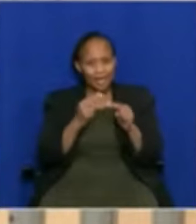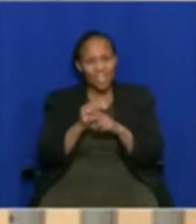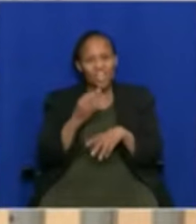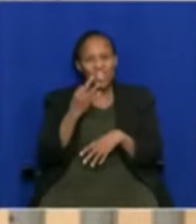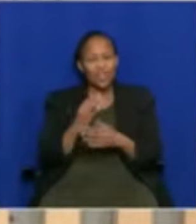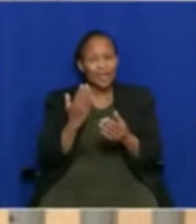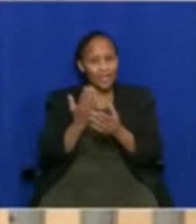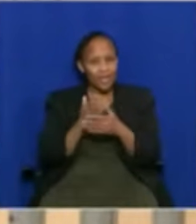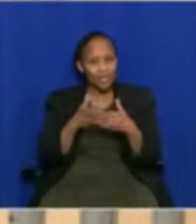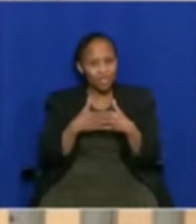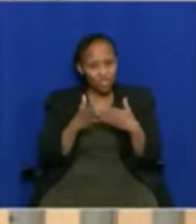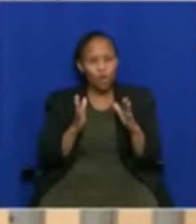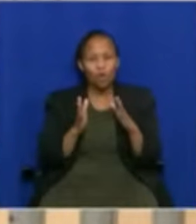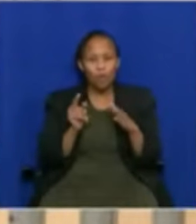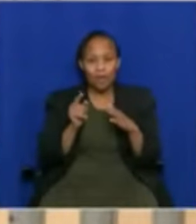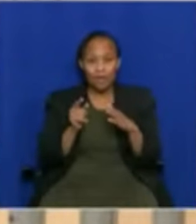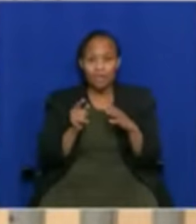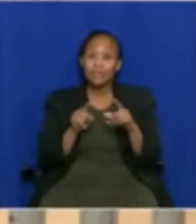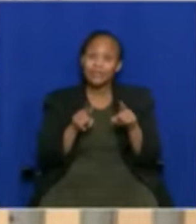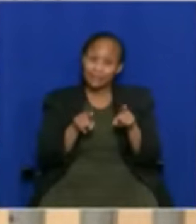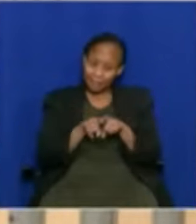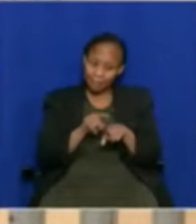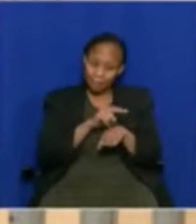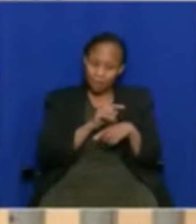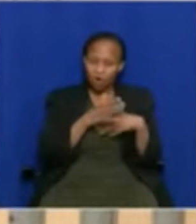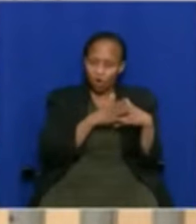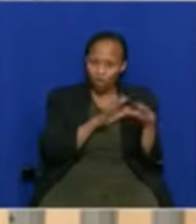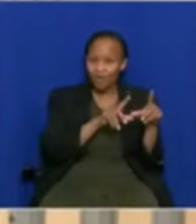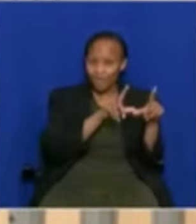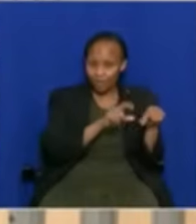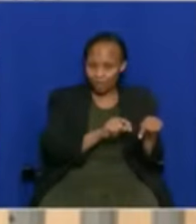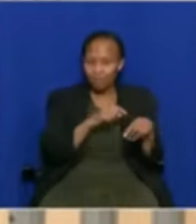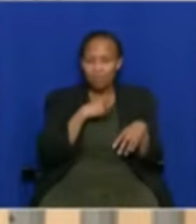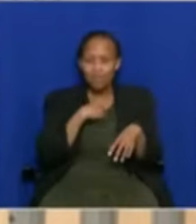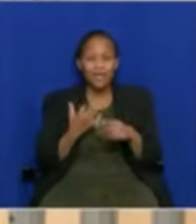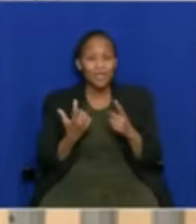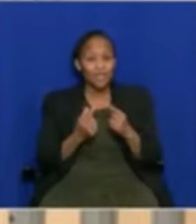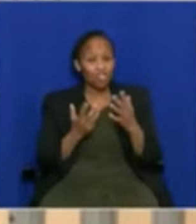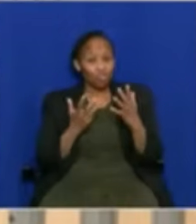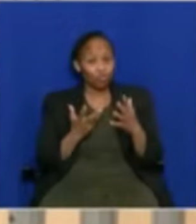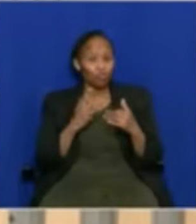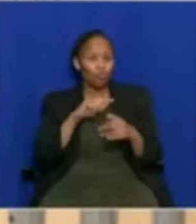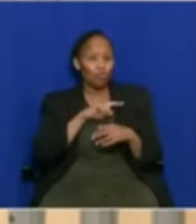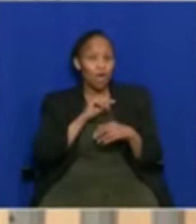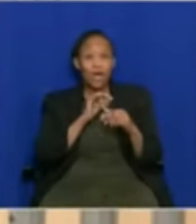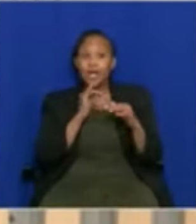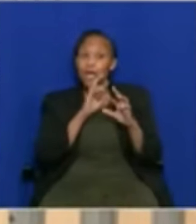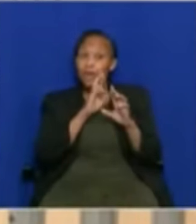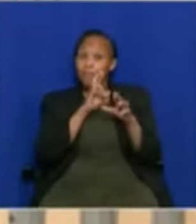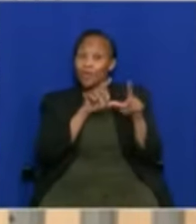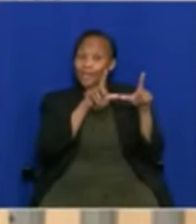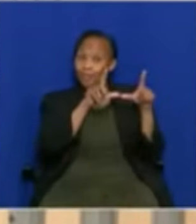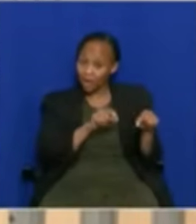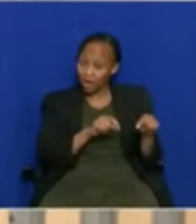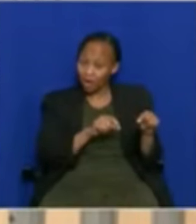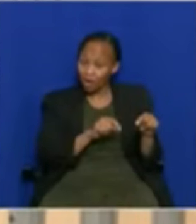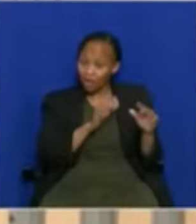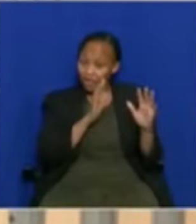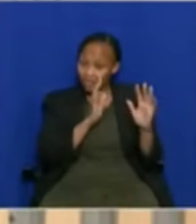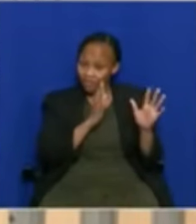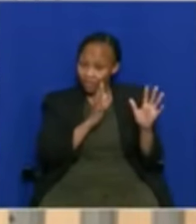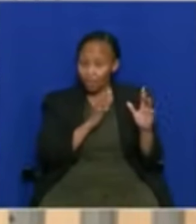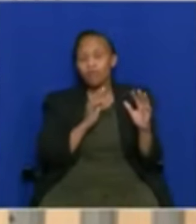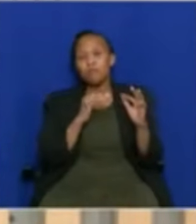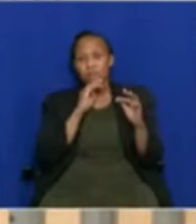opened in Cape Town. I did this to ensure that what I had reported in Cape Town doesn't disappear. I